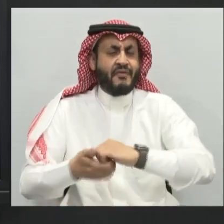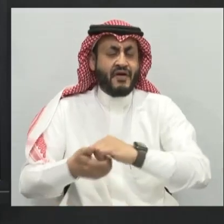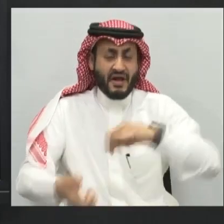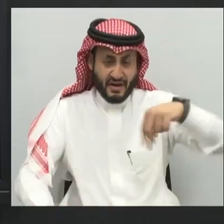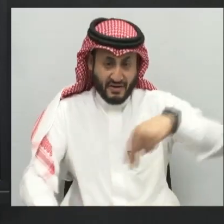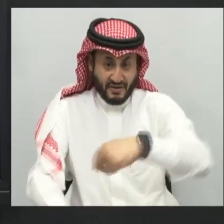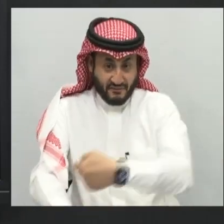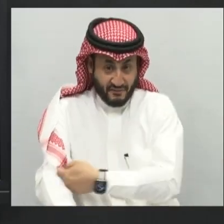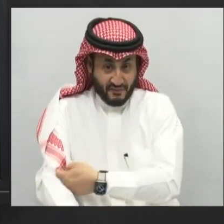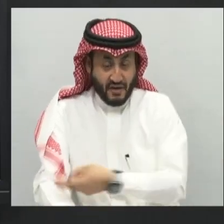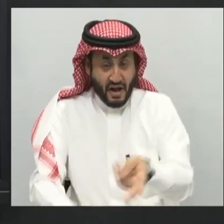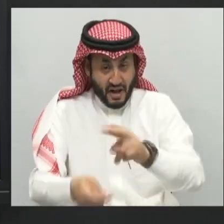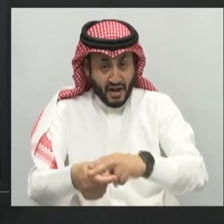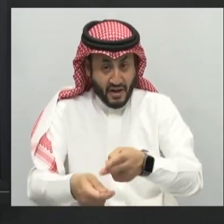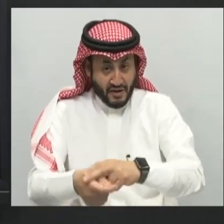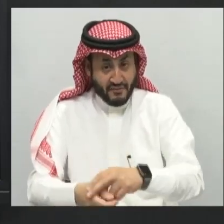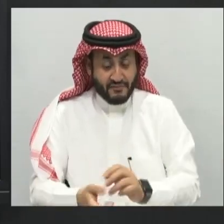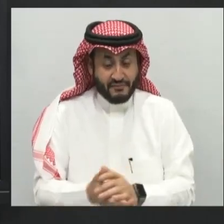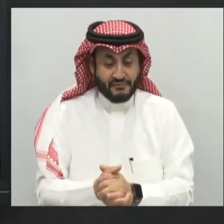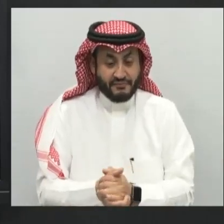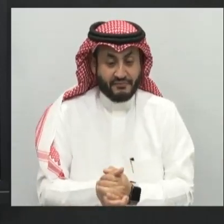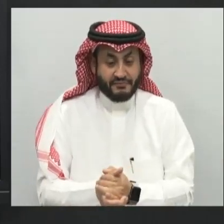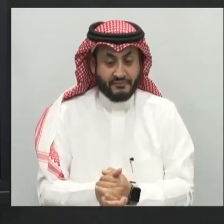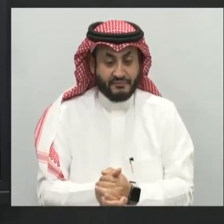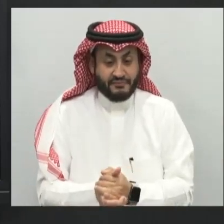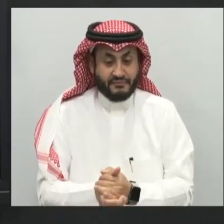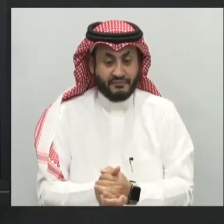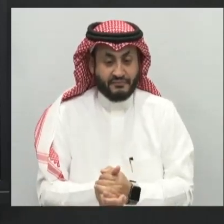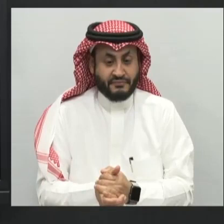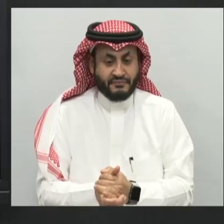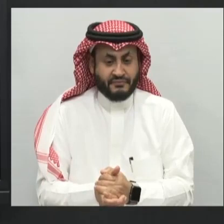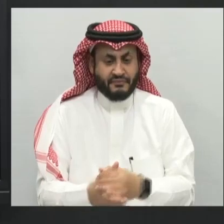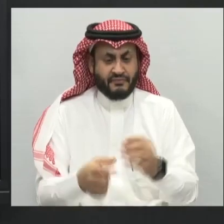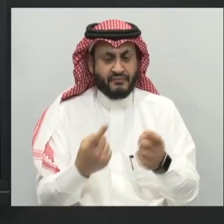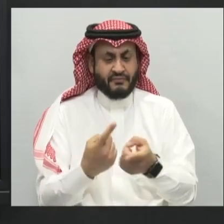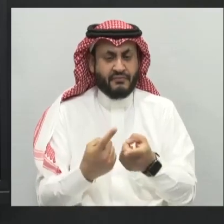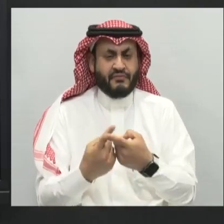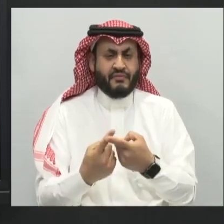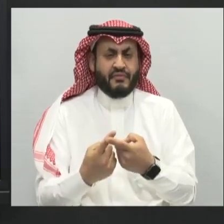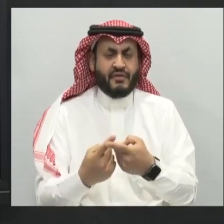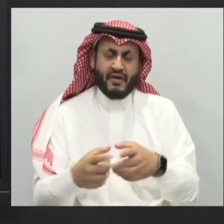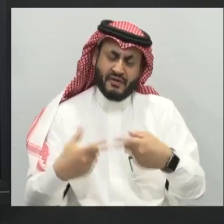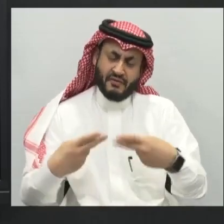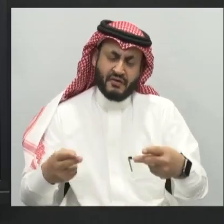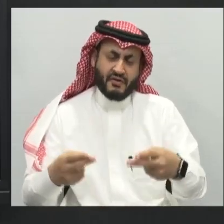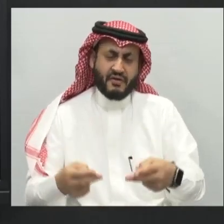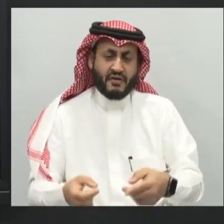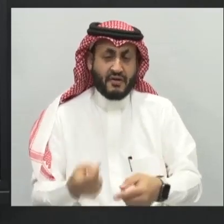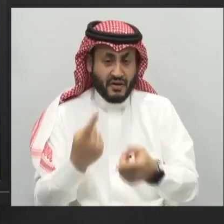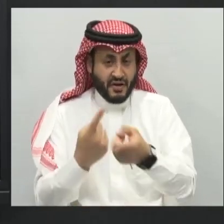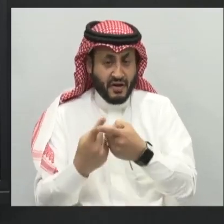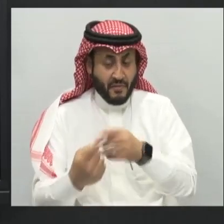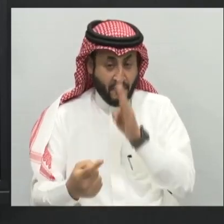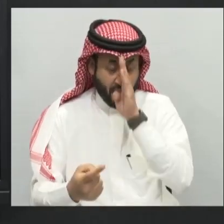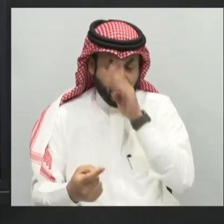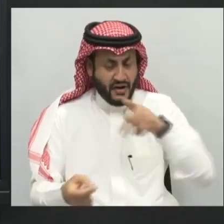visit a sick friend every single week? No, maybe on this day the person was free. So she decided on this day,